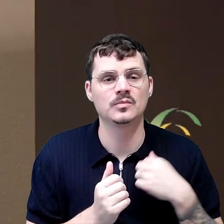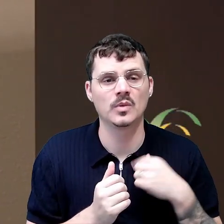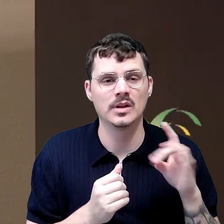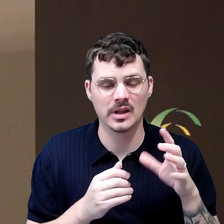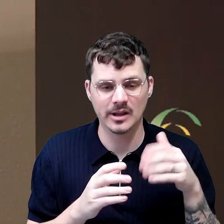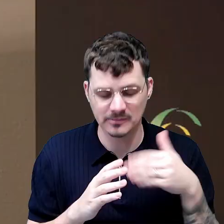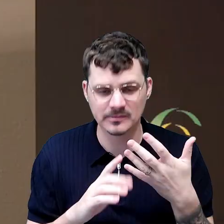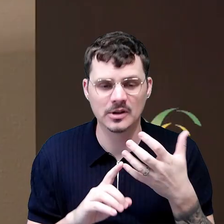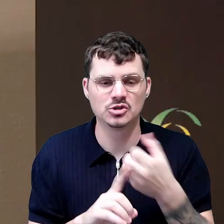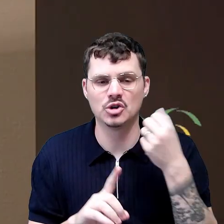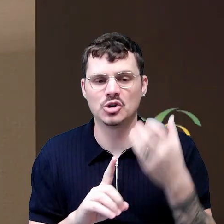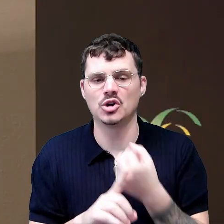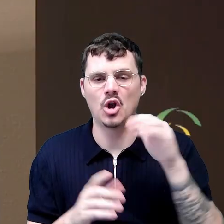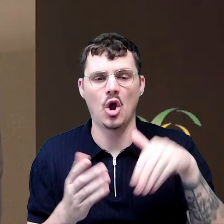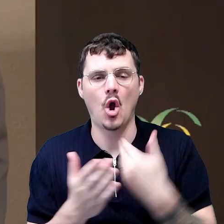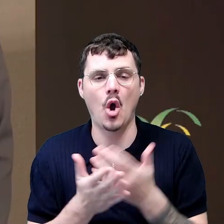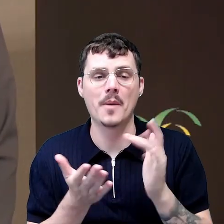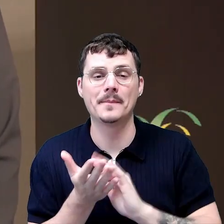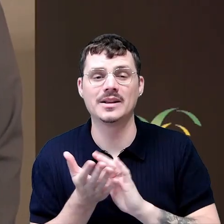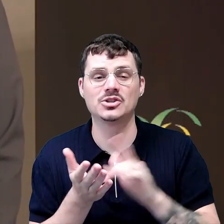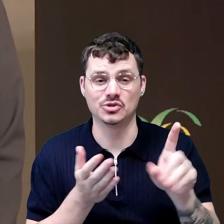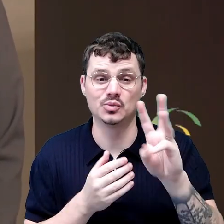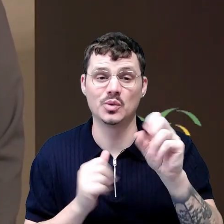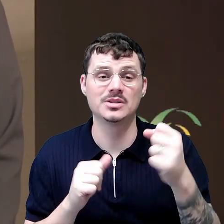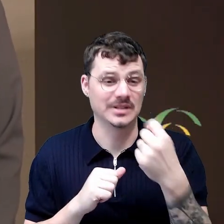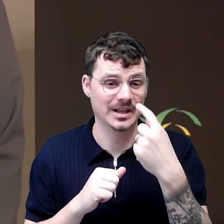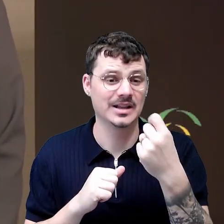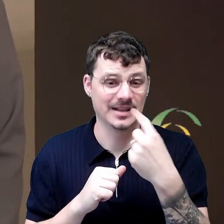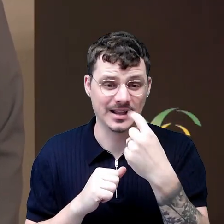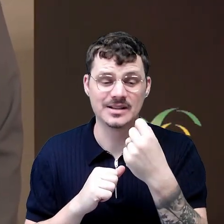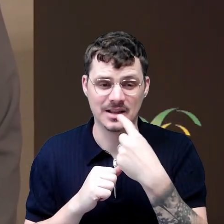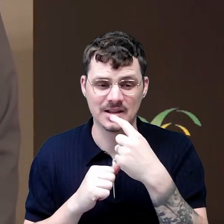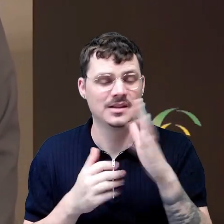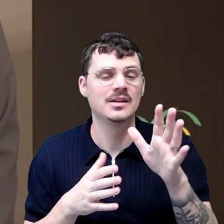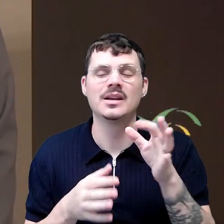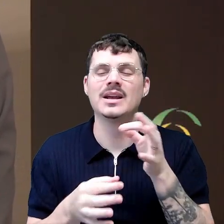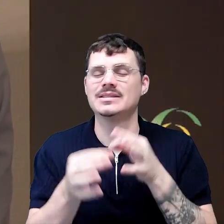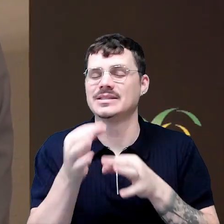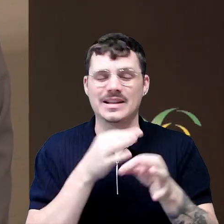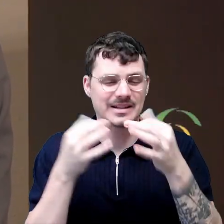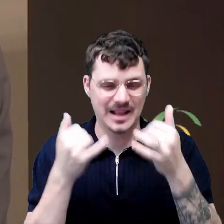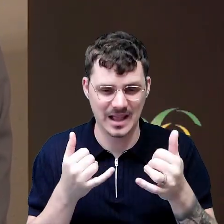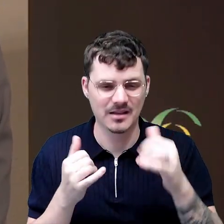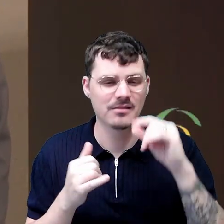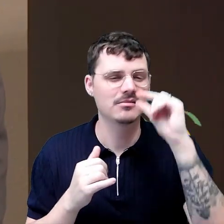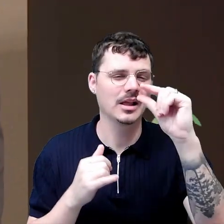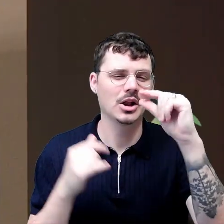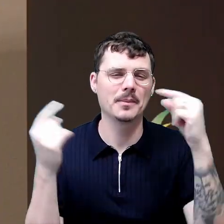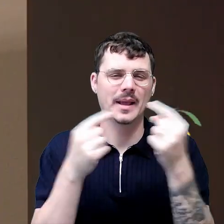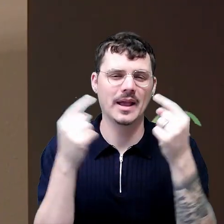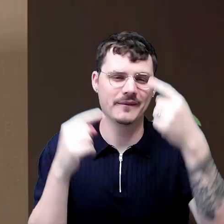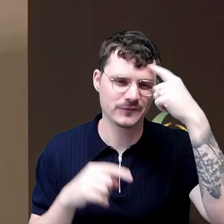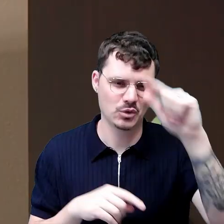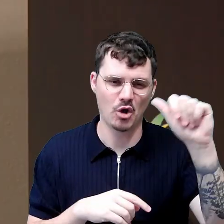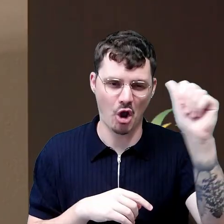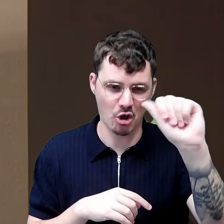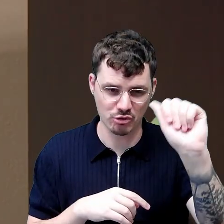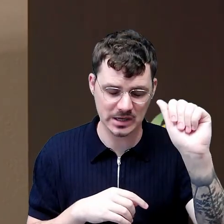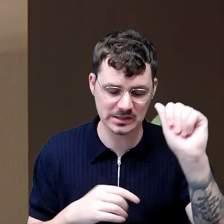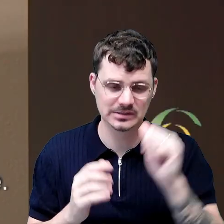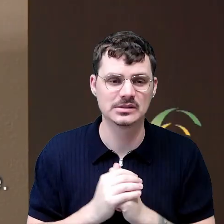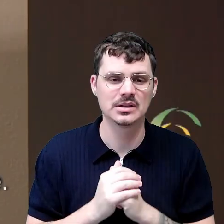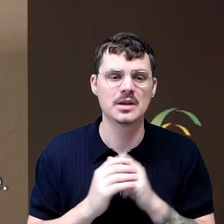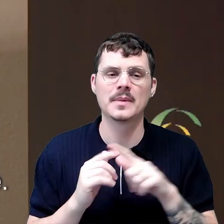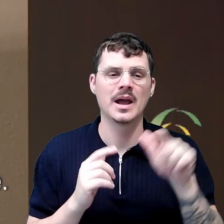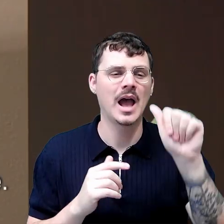we took her off all those medicines she was taking. She instead takes a little bit of pain medicine for arthritis, but